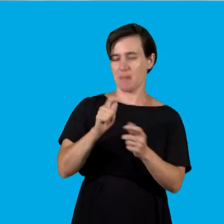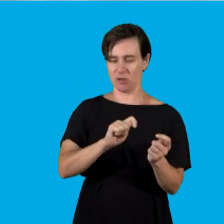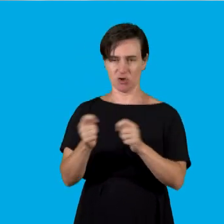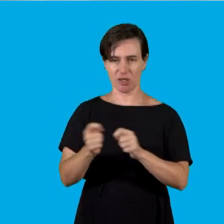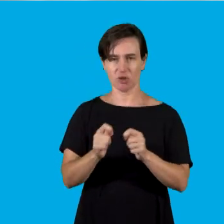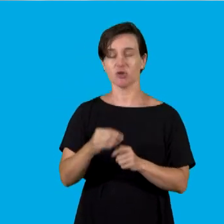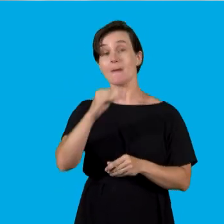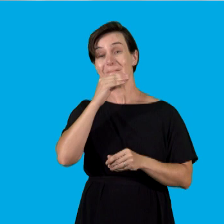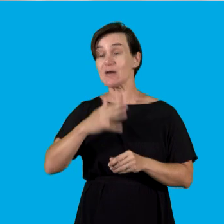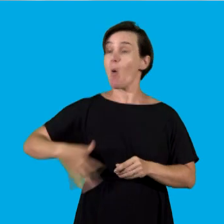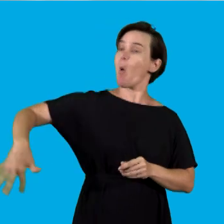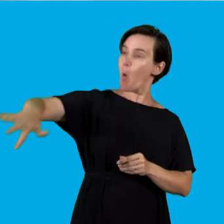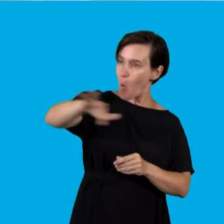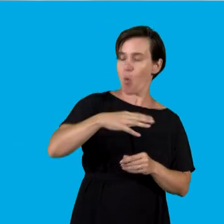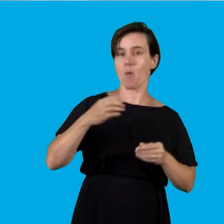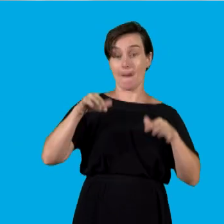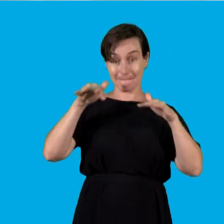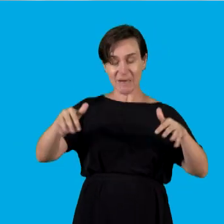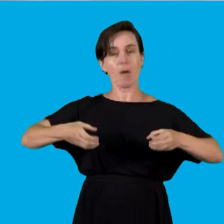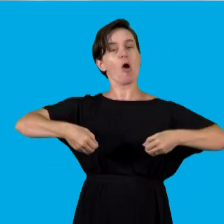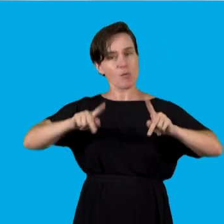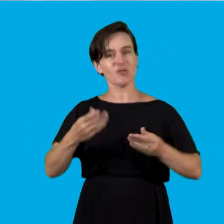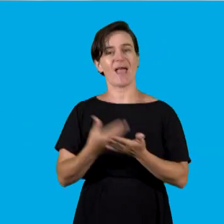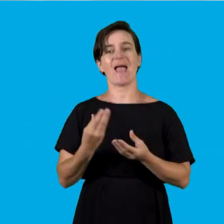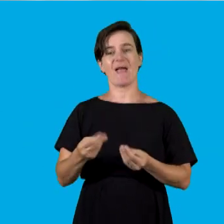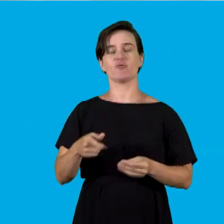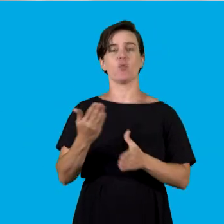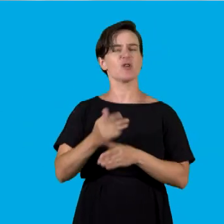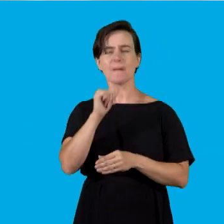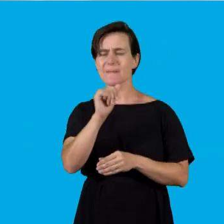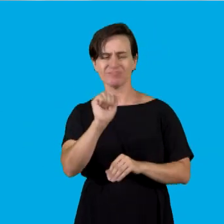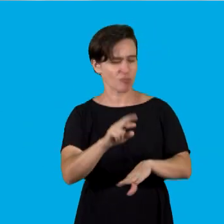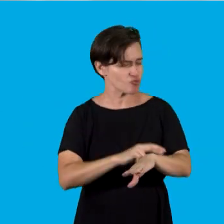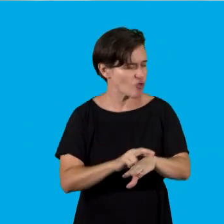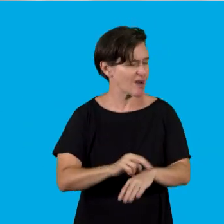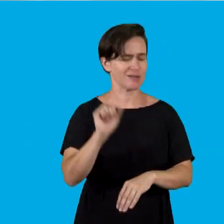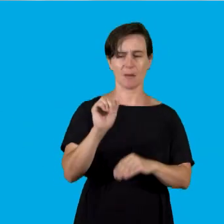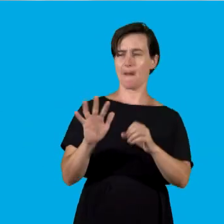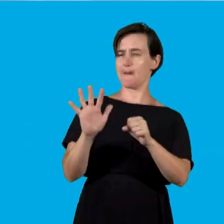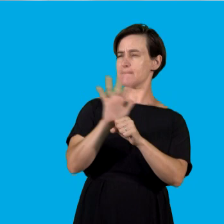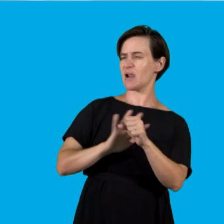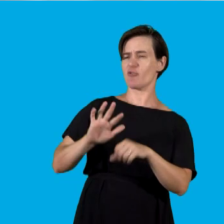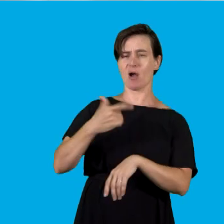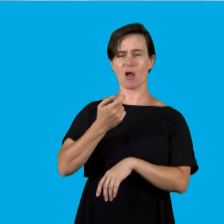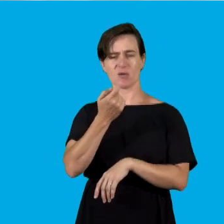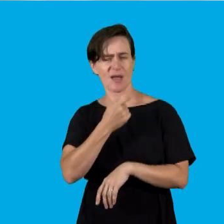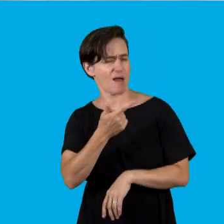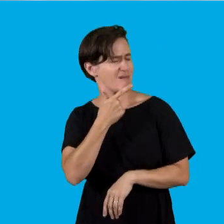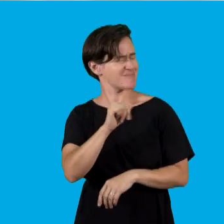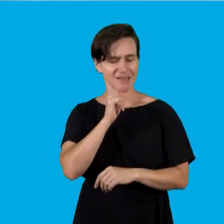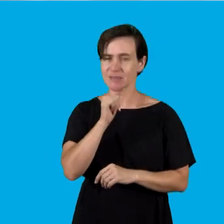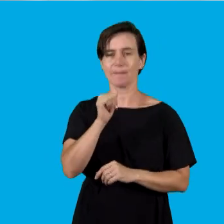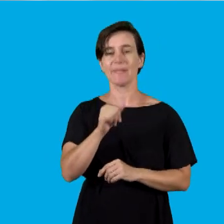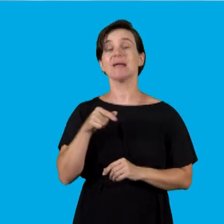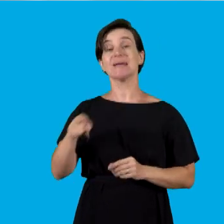whereby they are going to recruit everybody despite of their background, their race, or their sexual orientation, and